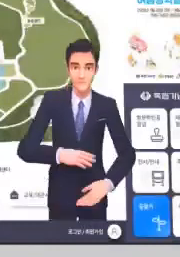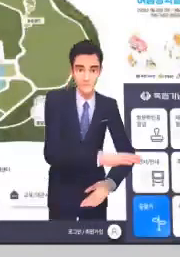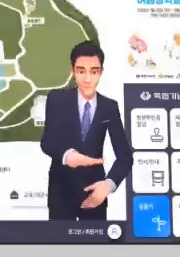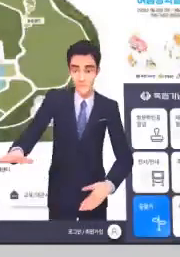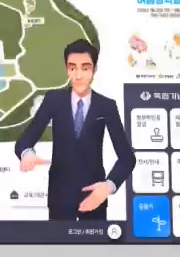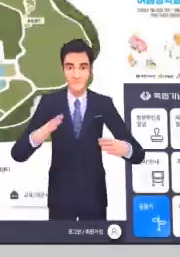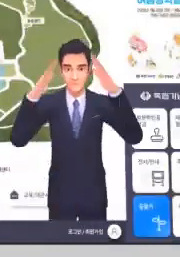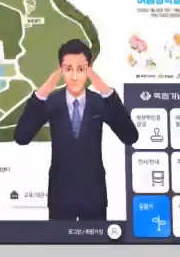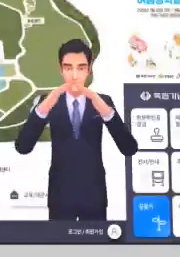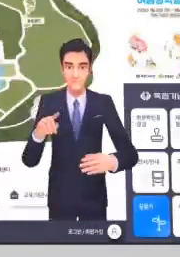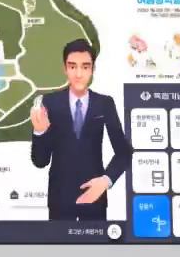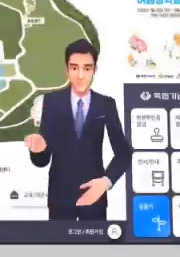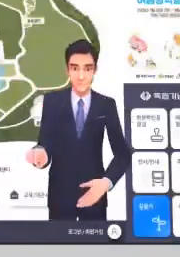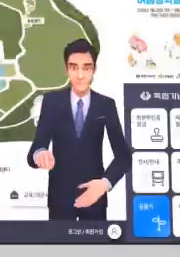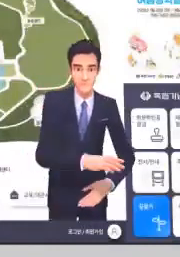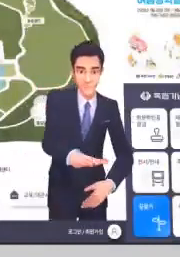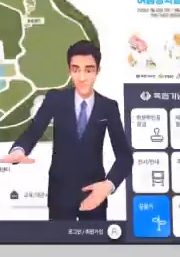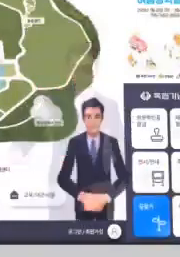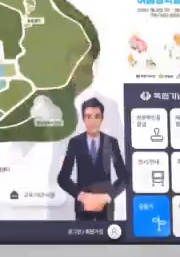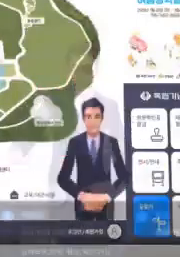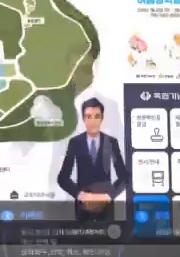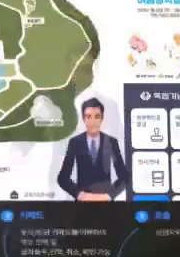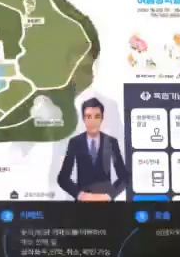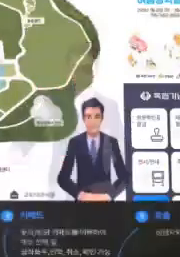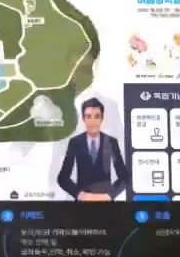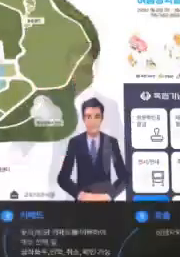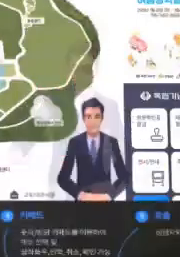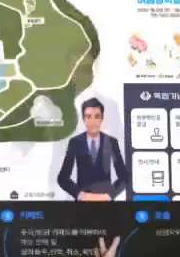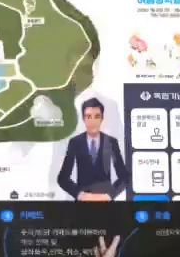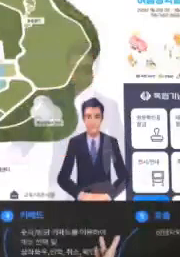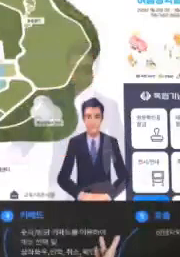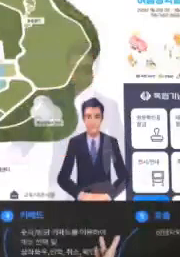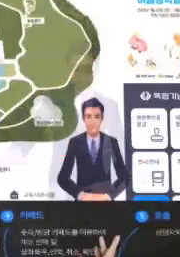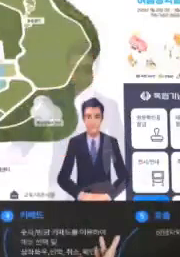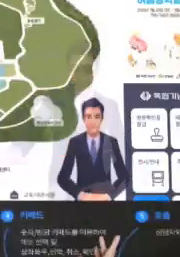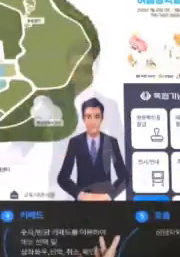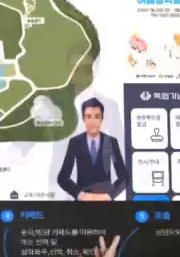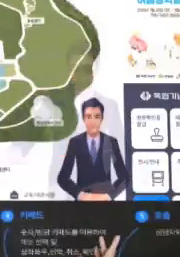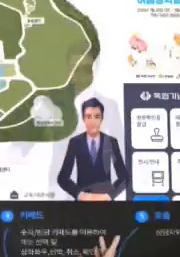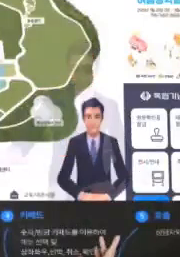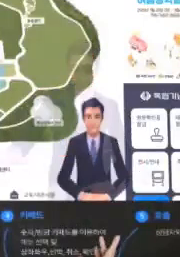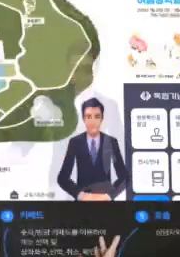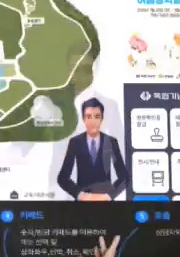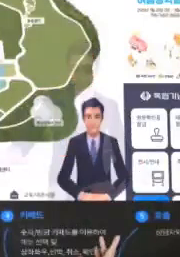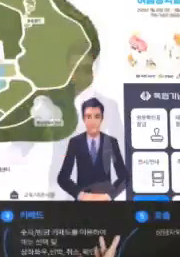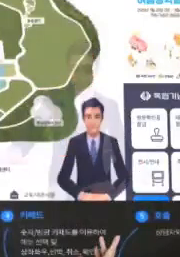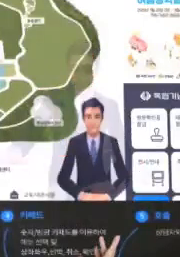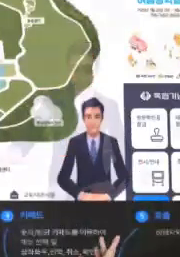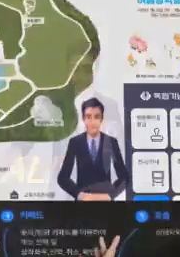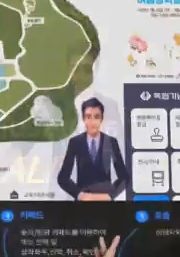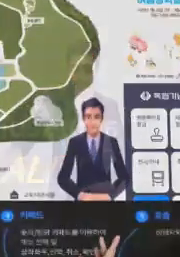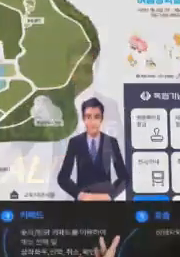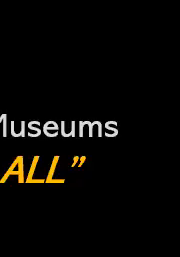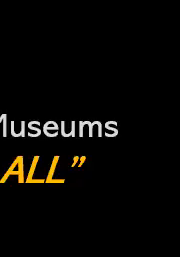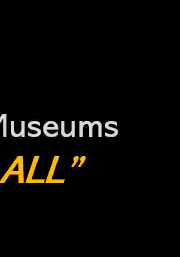it for the deaf and hard of hearing people, the blind, and the physically disabled.